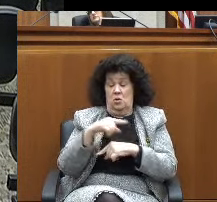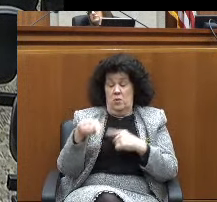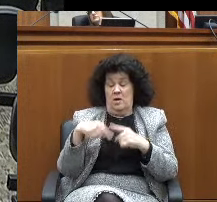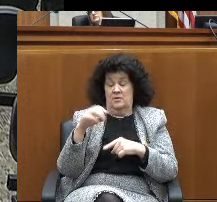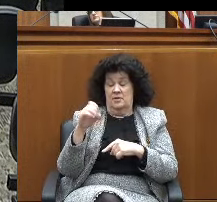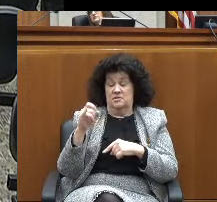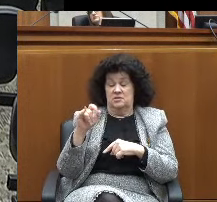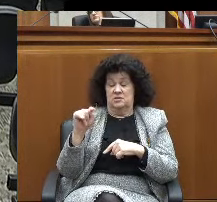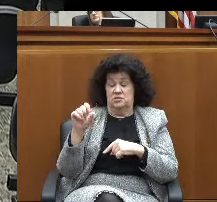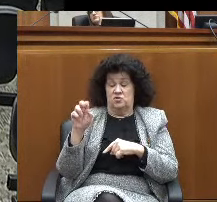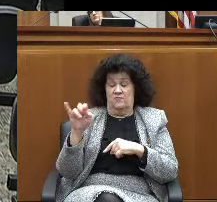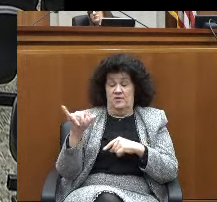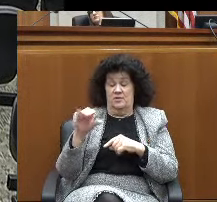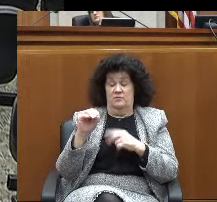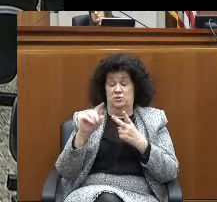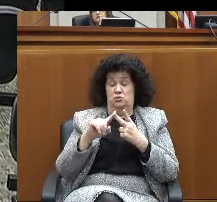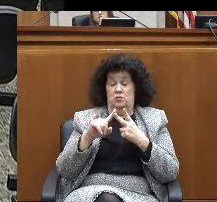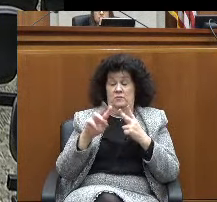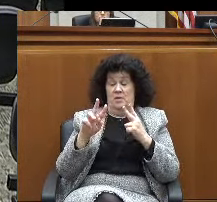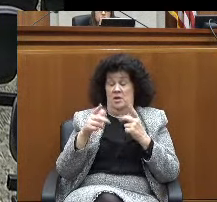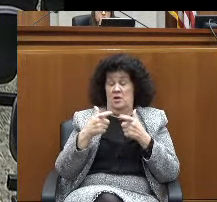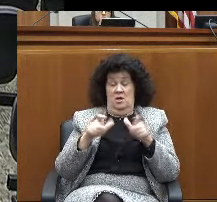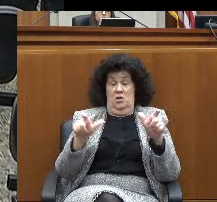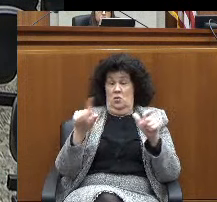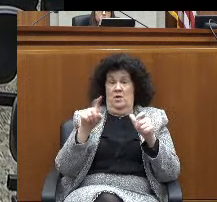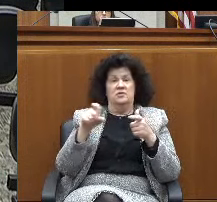but 2, I think there's the bigger question of how